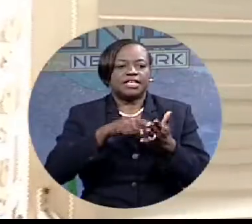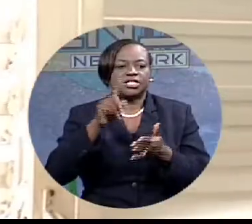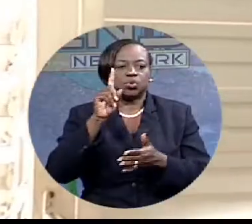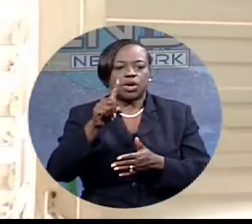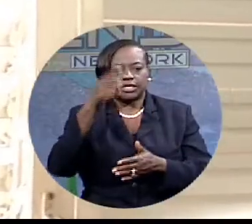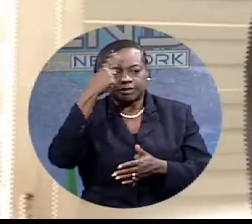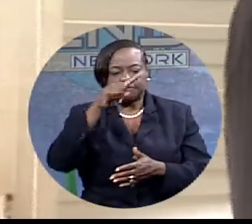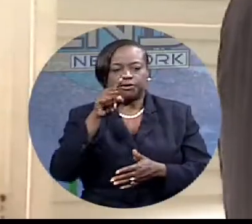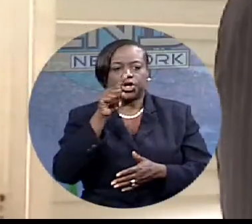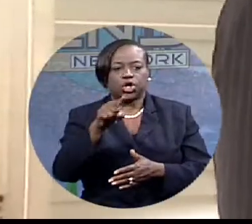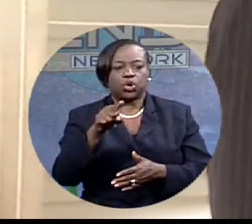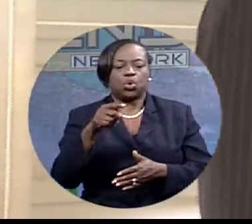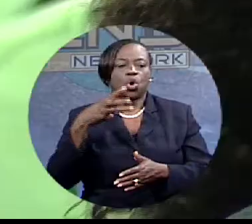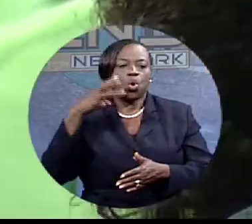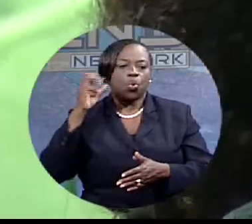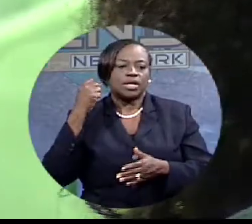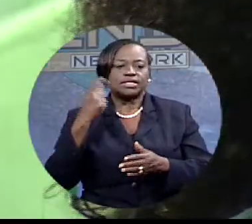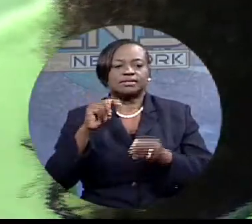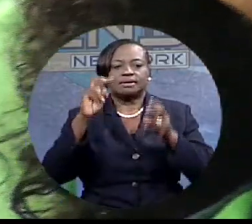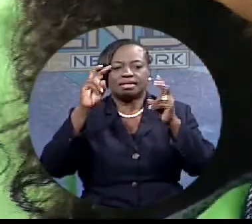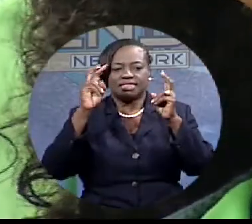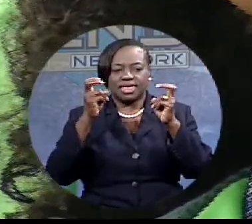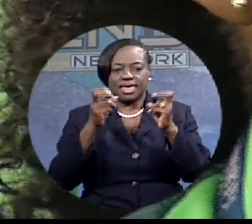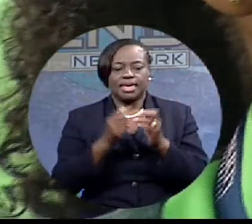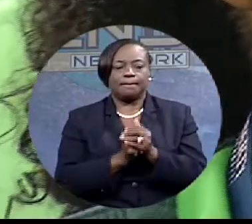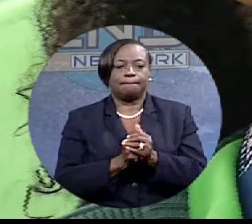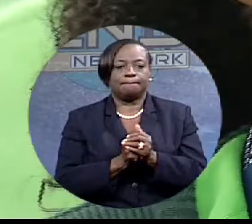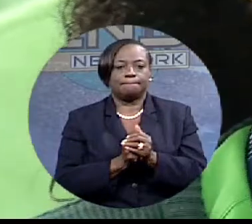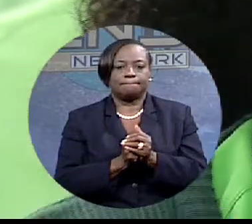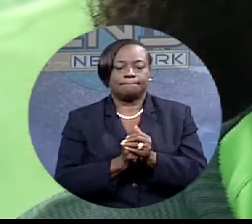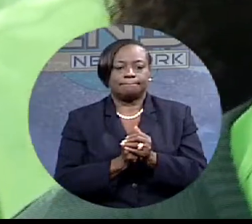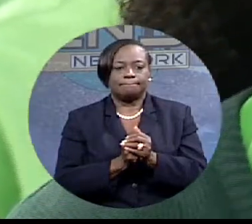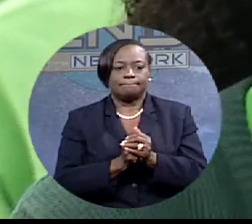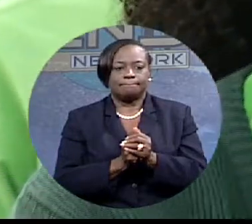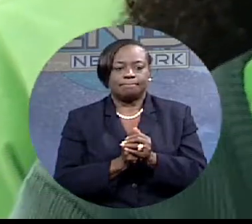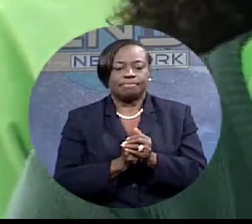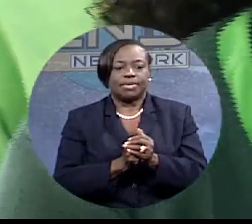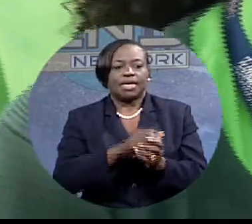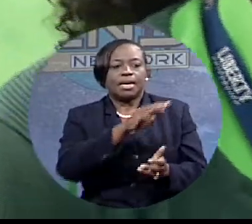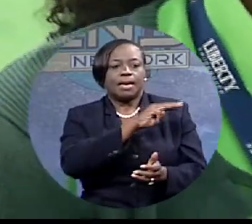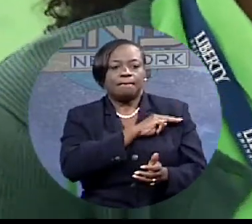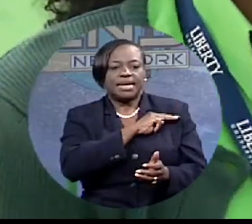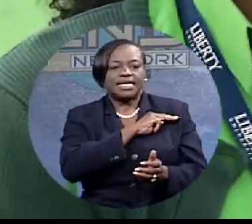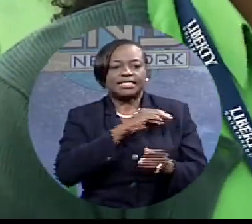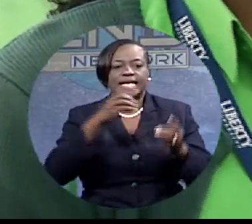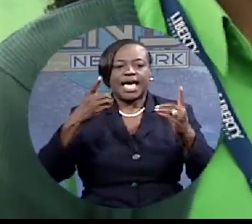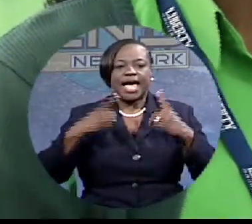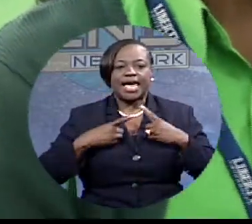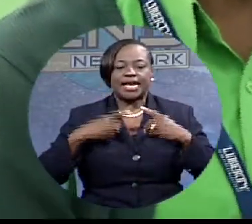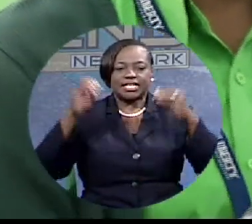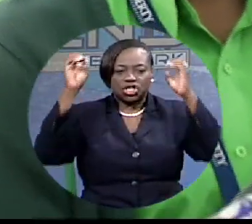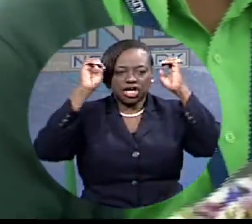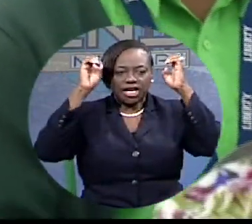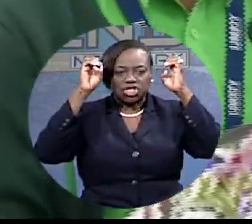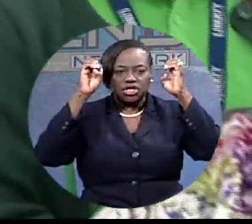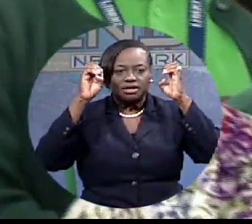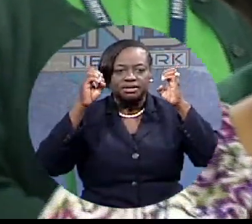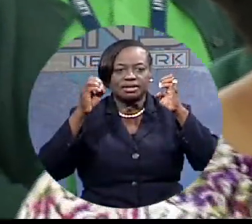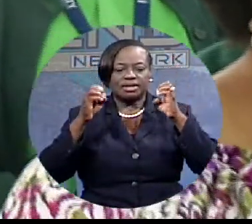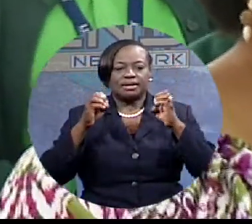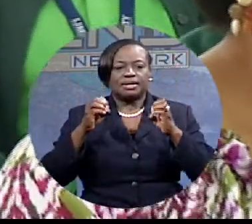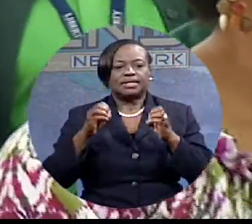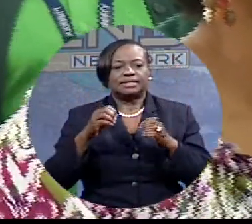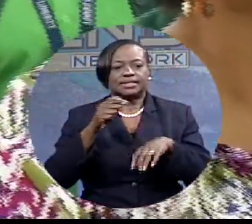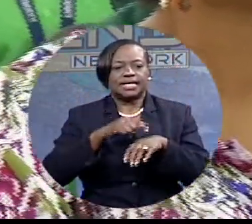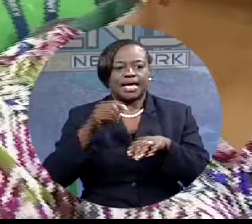the Hope to Cure Parkinson's Disease." Minnis recently organized an educational session at her school along with the foundation,